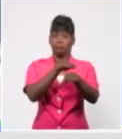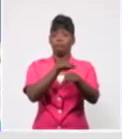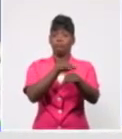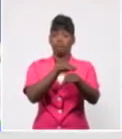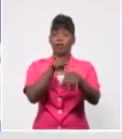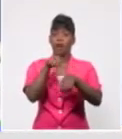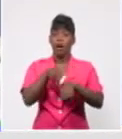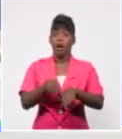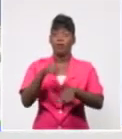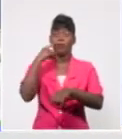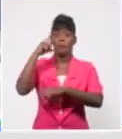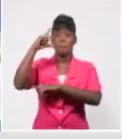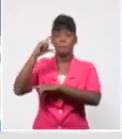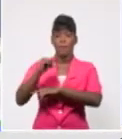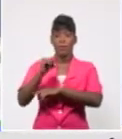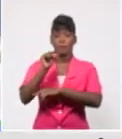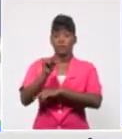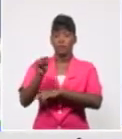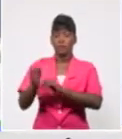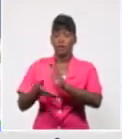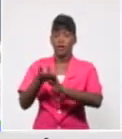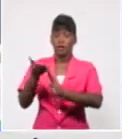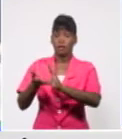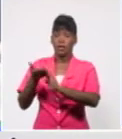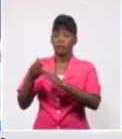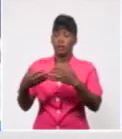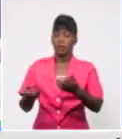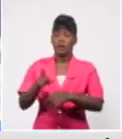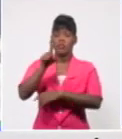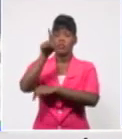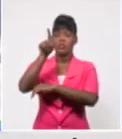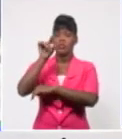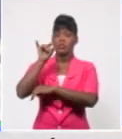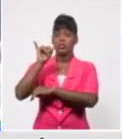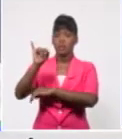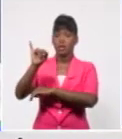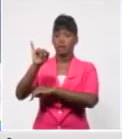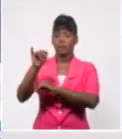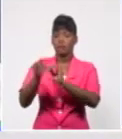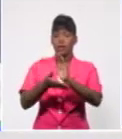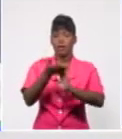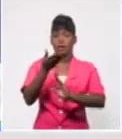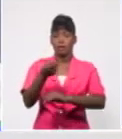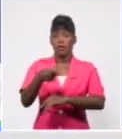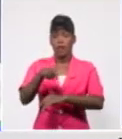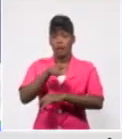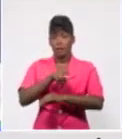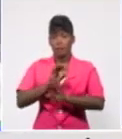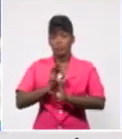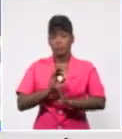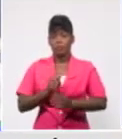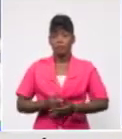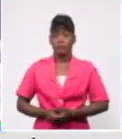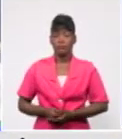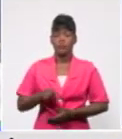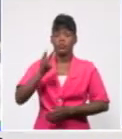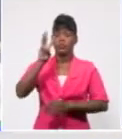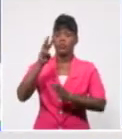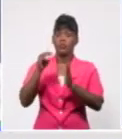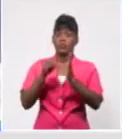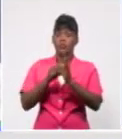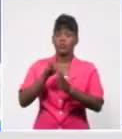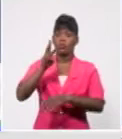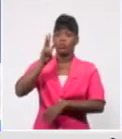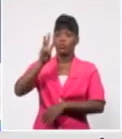high risk it entails. 1 patient reported as critical passed to serious conditions. Likewise, a patient that had